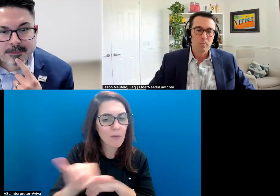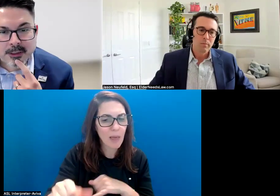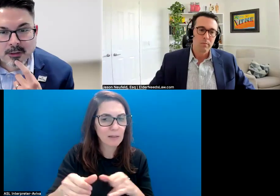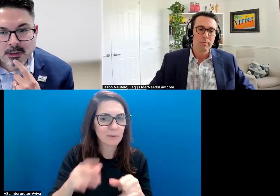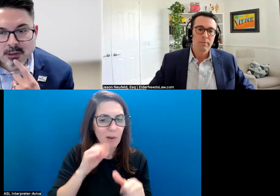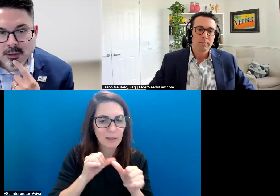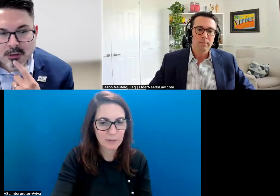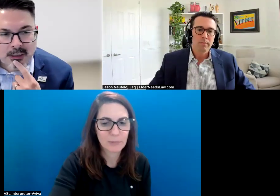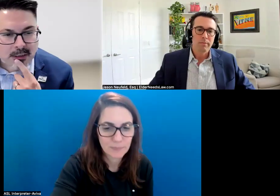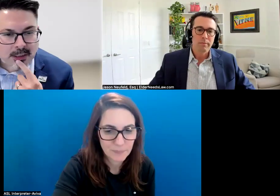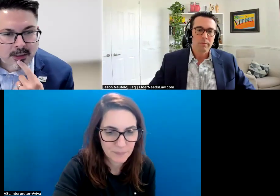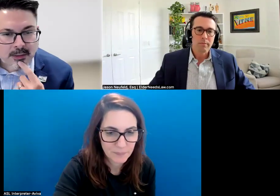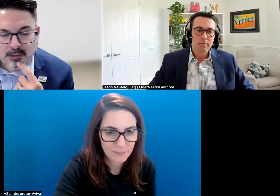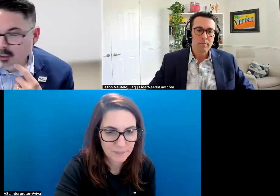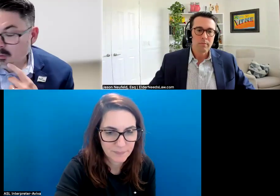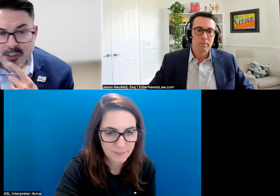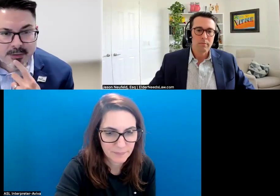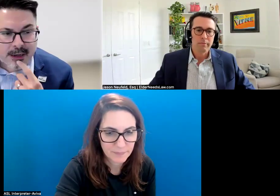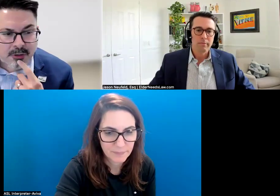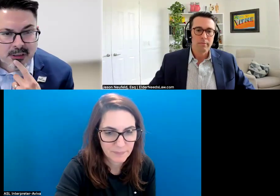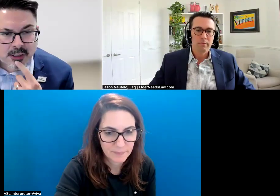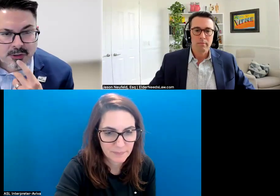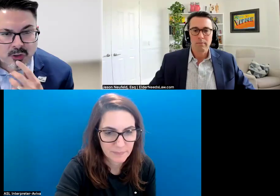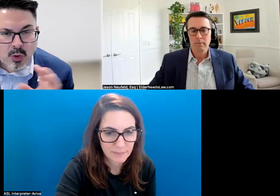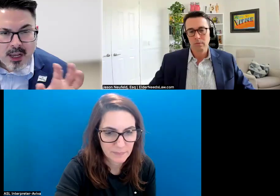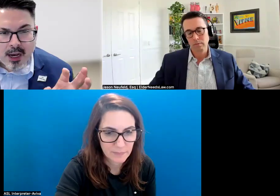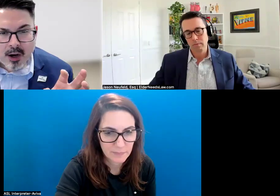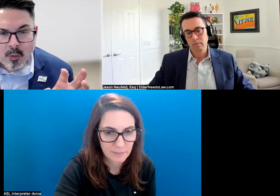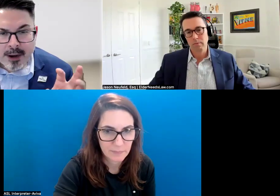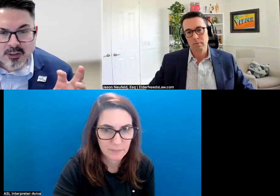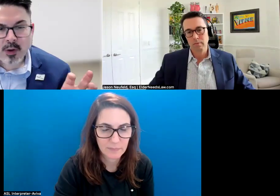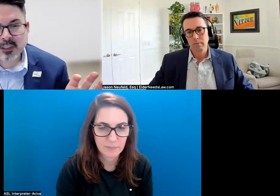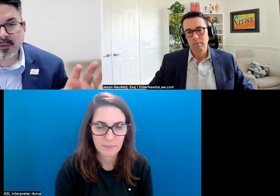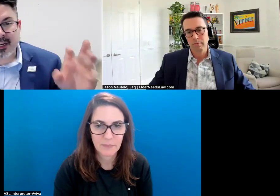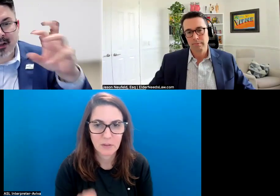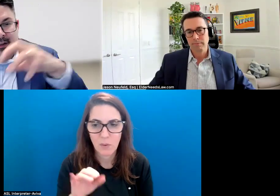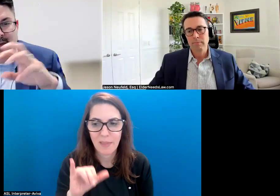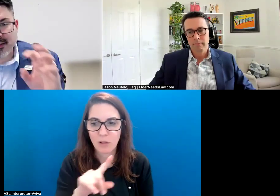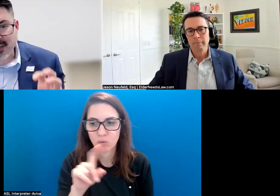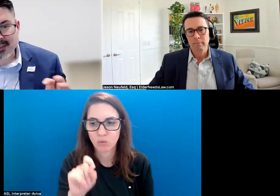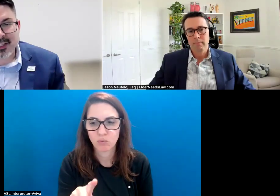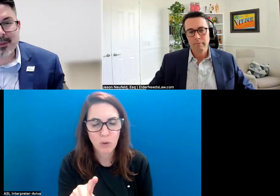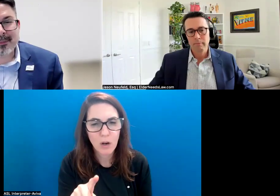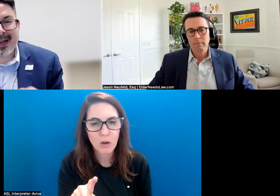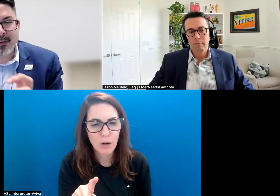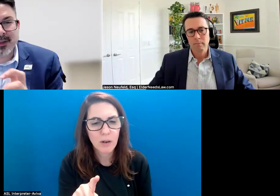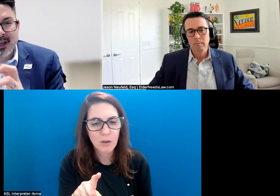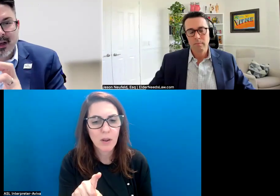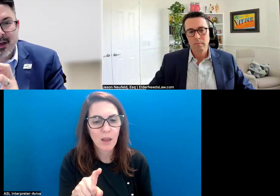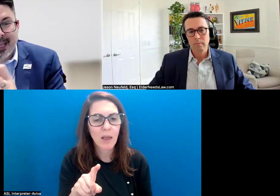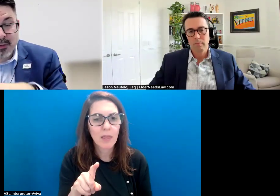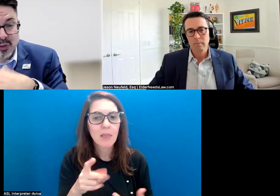Good point. Good explanation of that. I appreciate it, Jason. So here's a question that talks a little bit